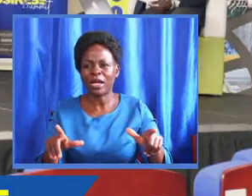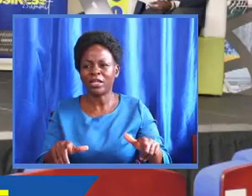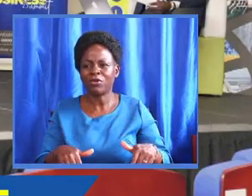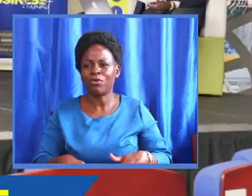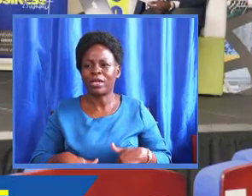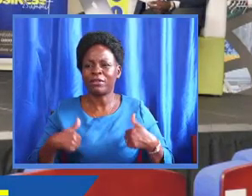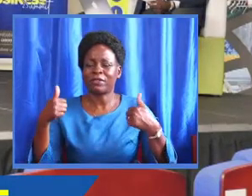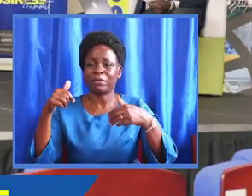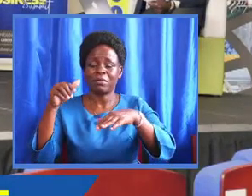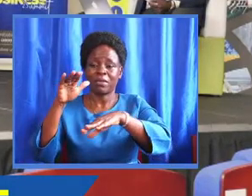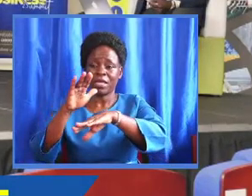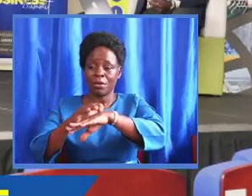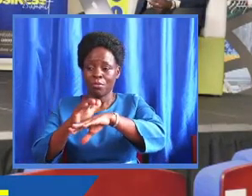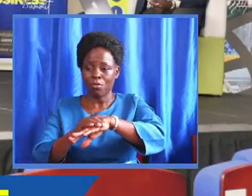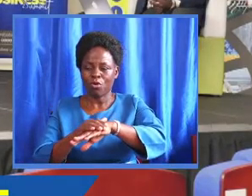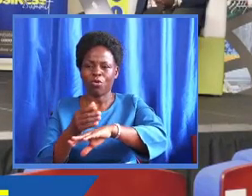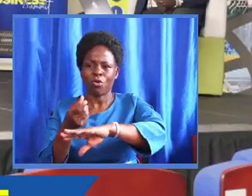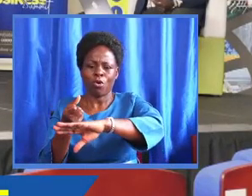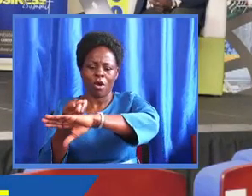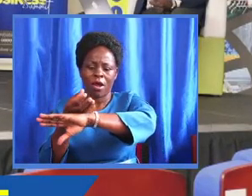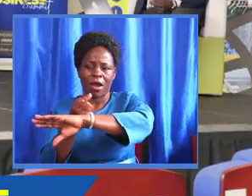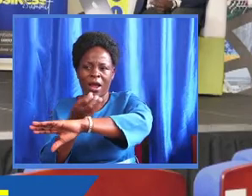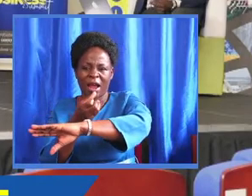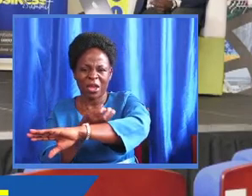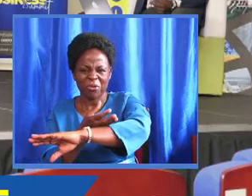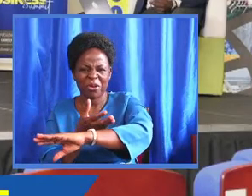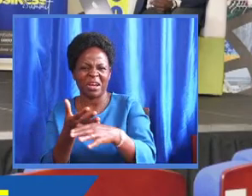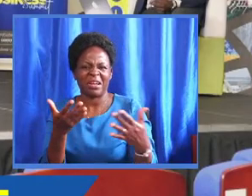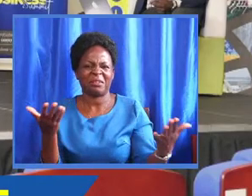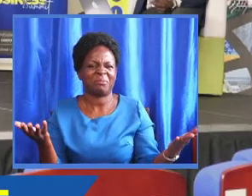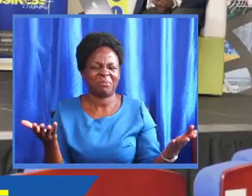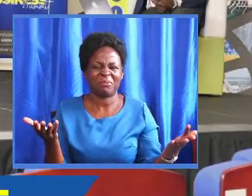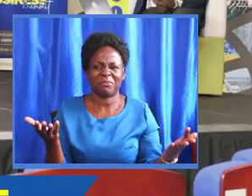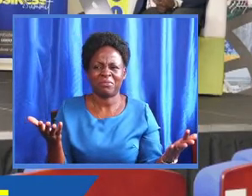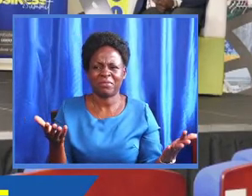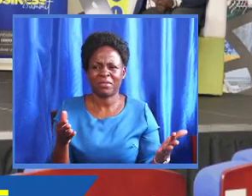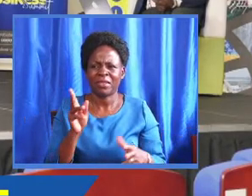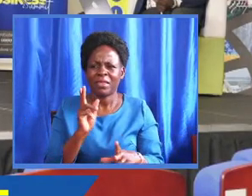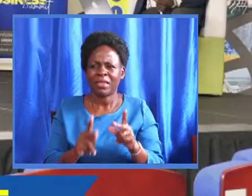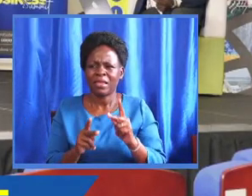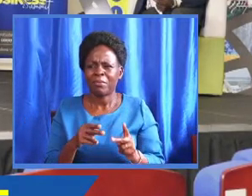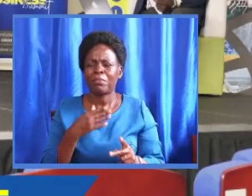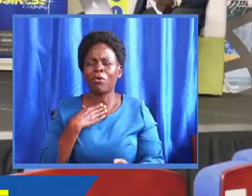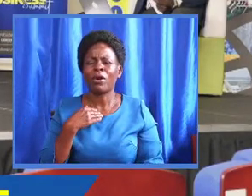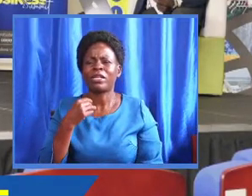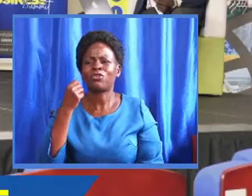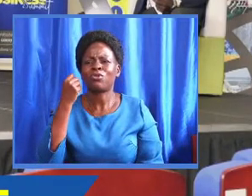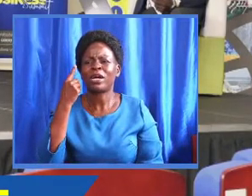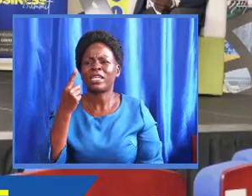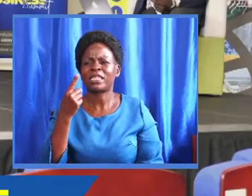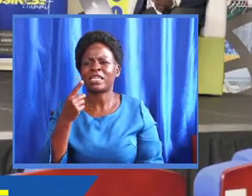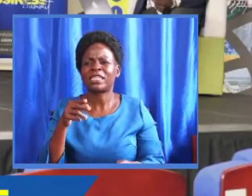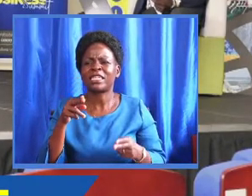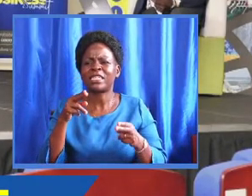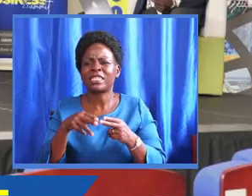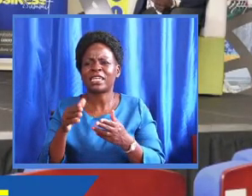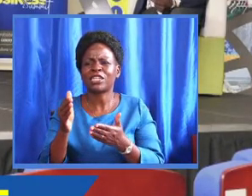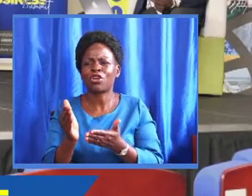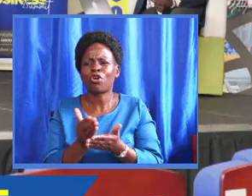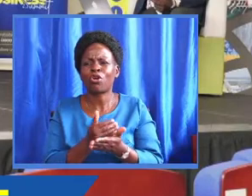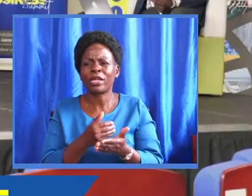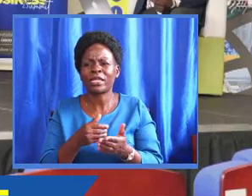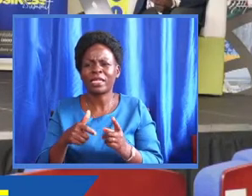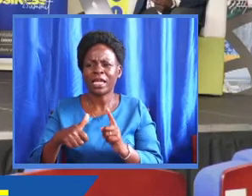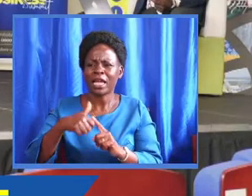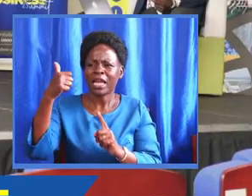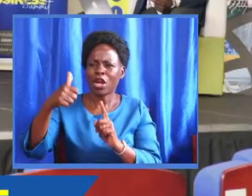say, Mukono, Kayunga, that side. These people want to understand, when do you start collecting